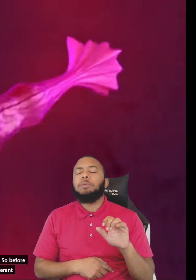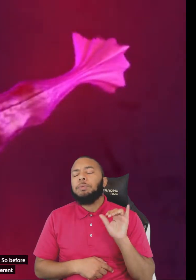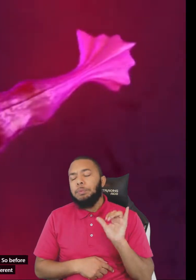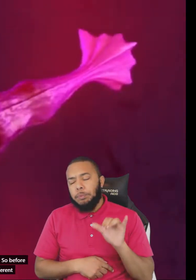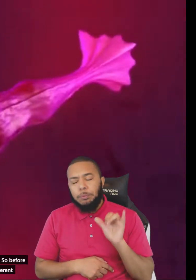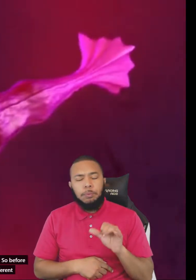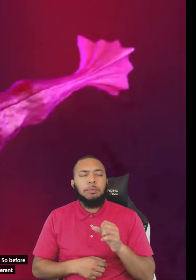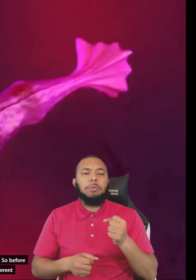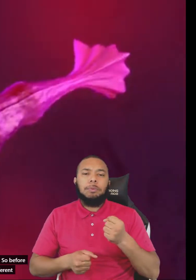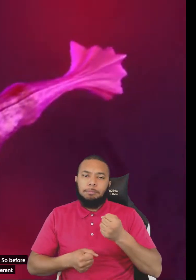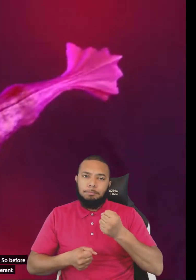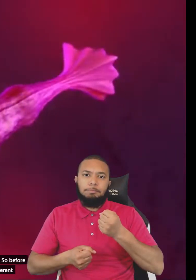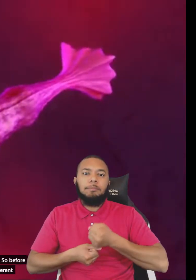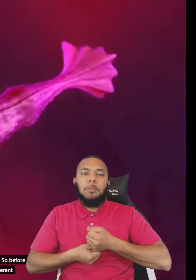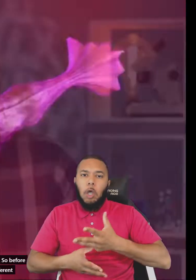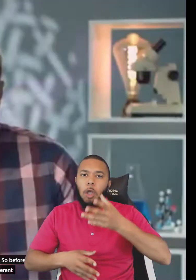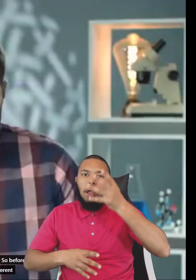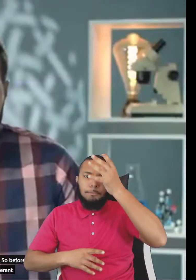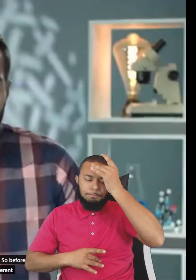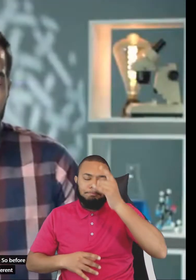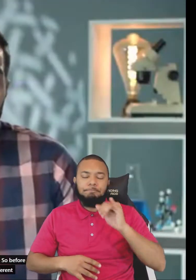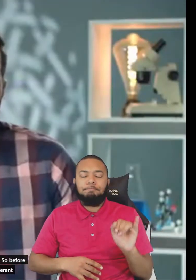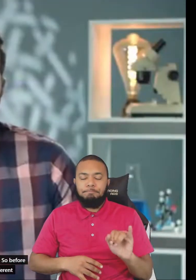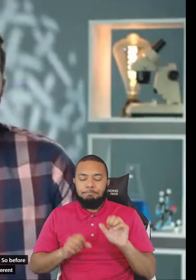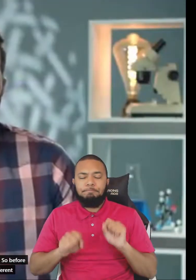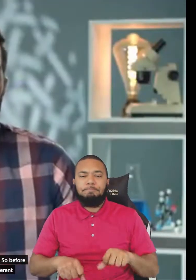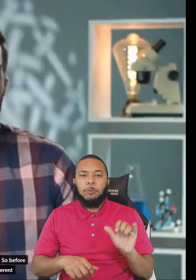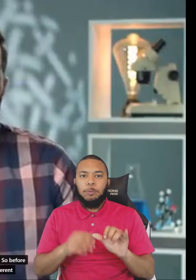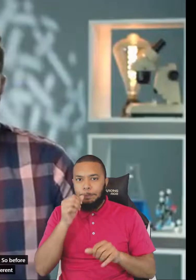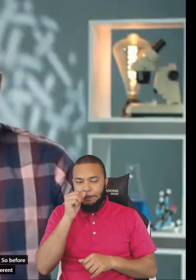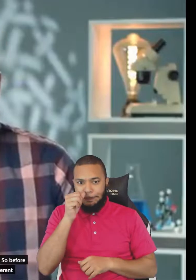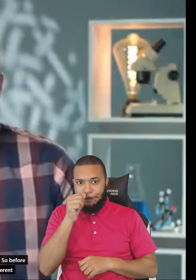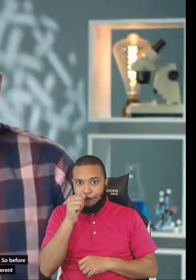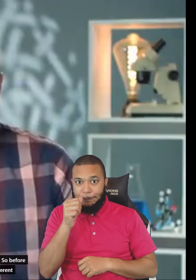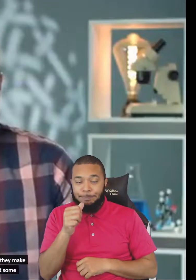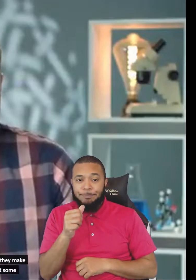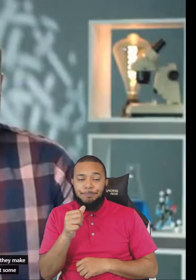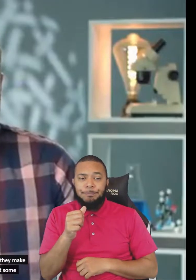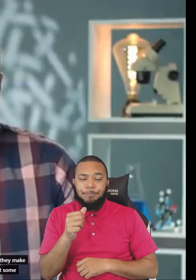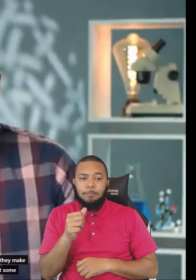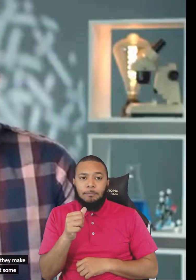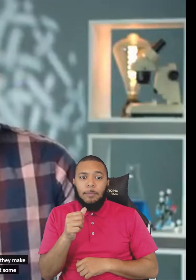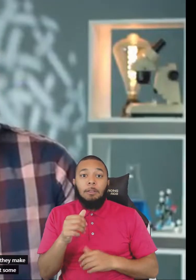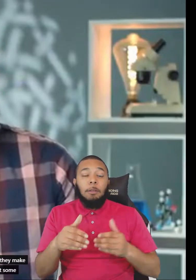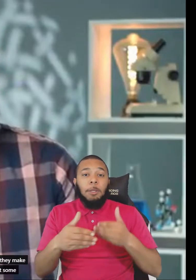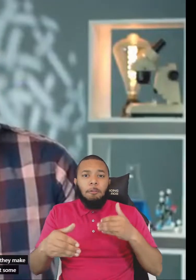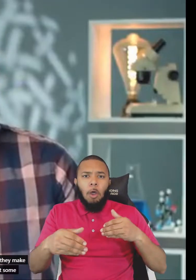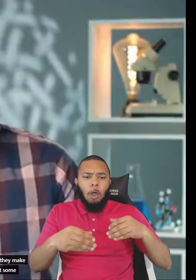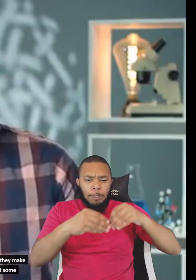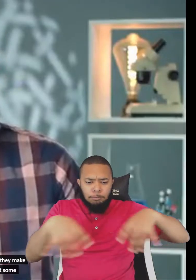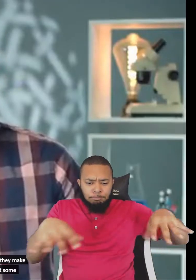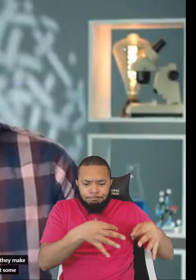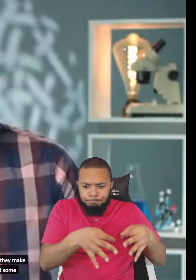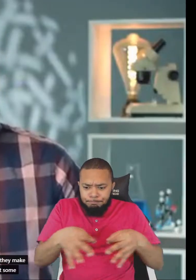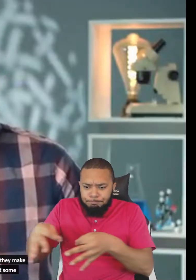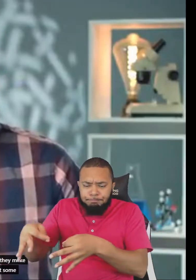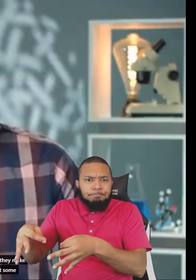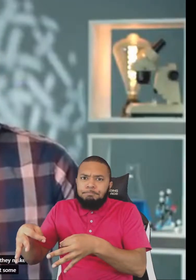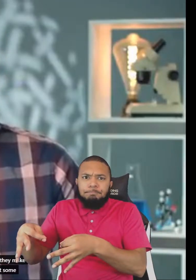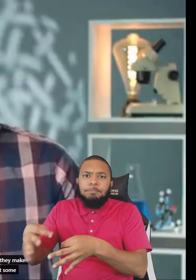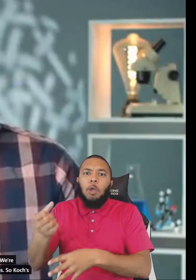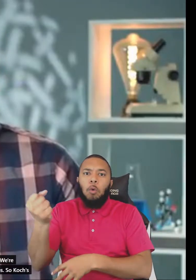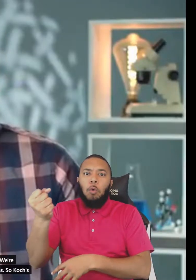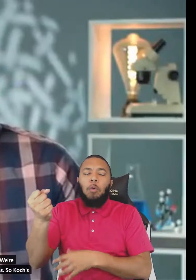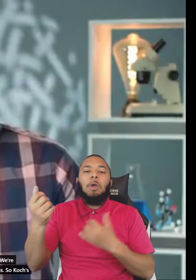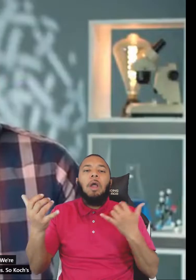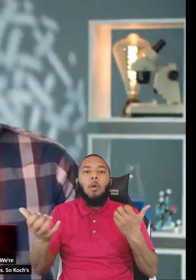causing infectious disease. So before we jump into all the different types of pathogens and how they make us sick, let's take a look